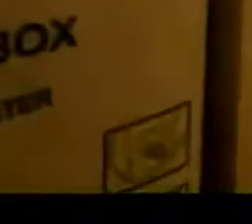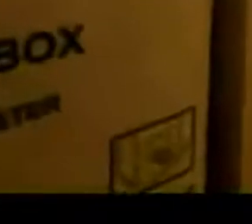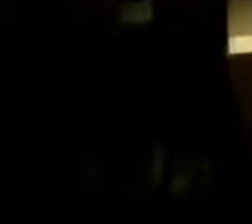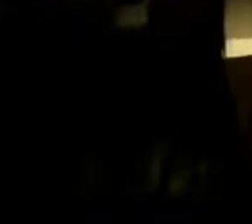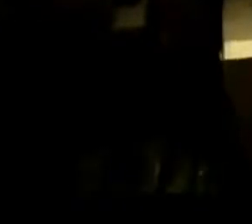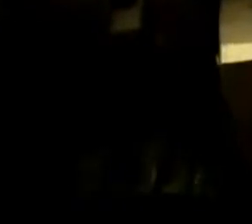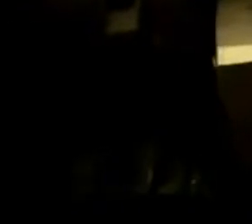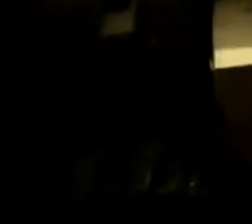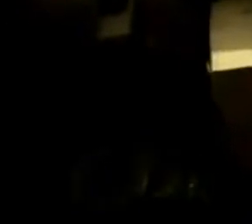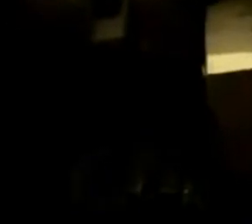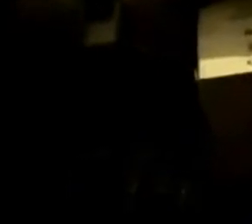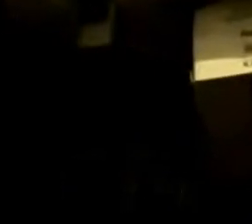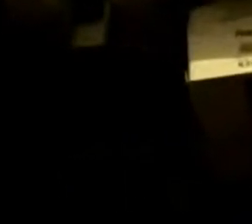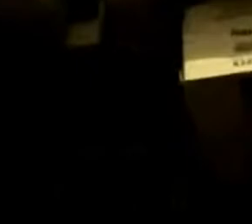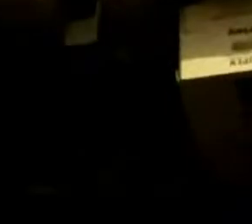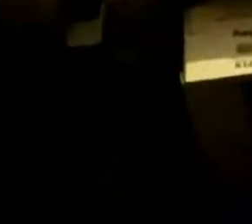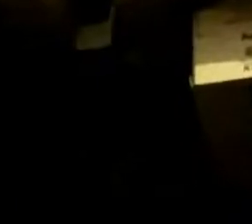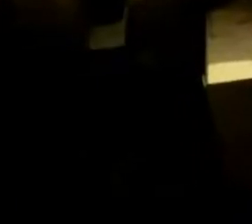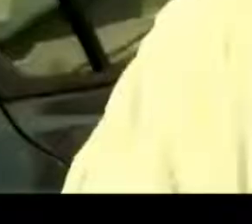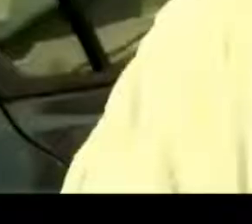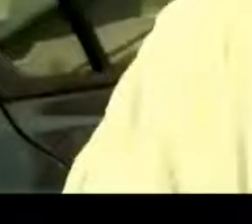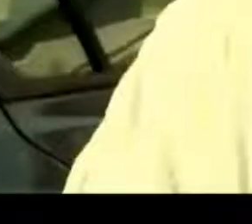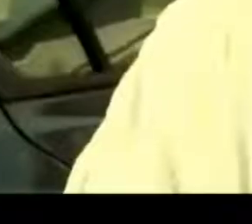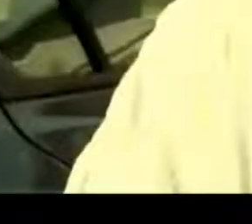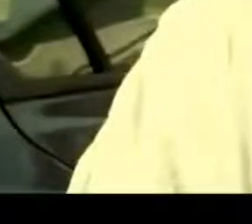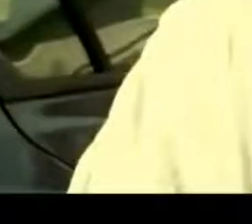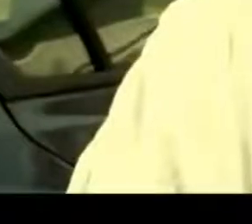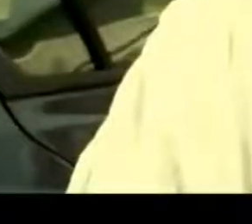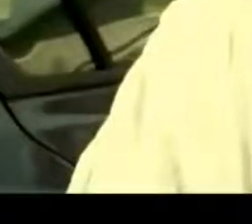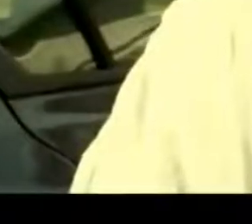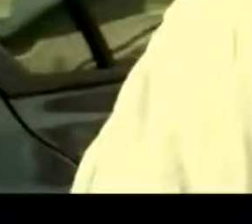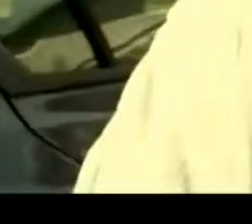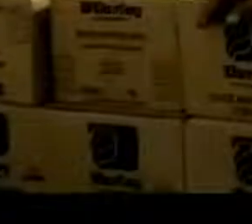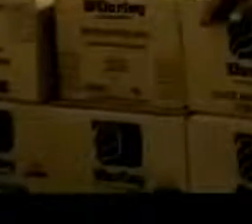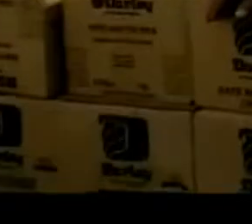other. Thank you very much. We really need it.